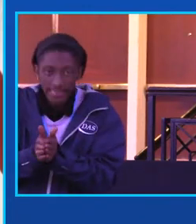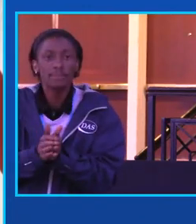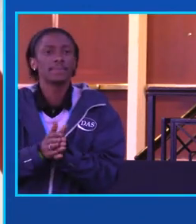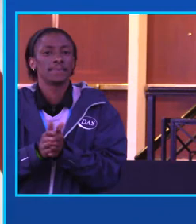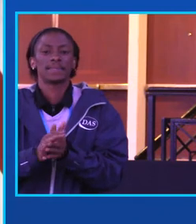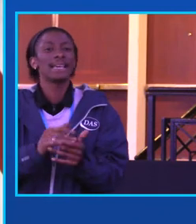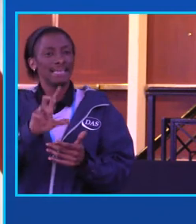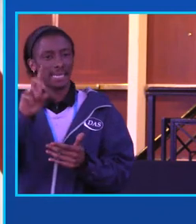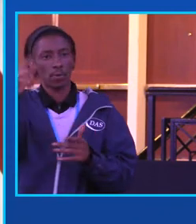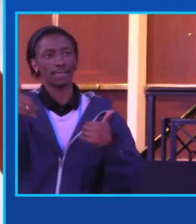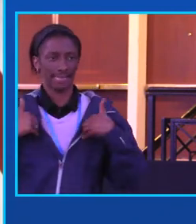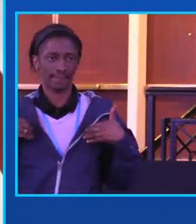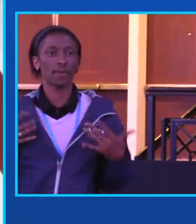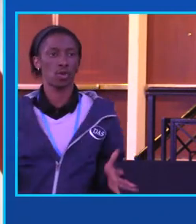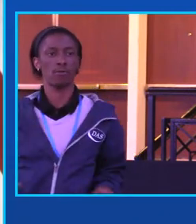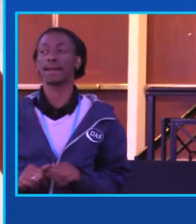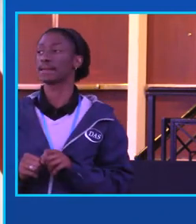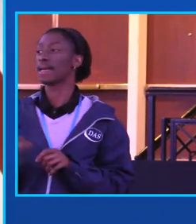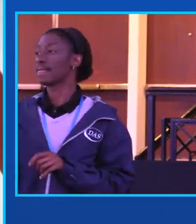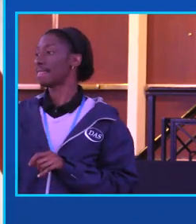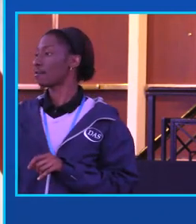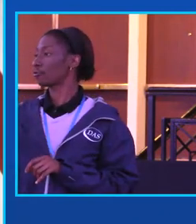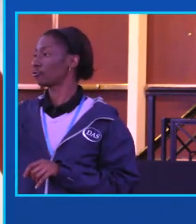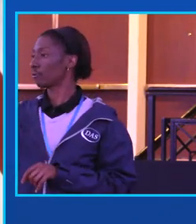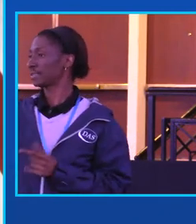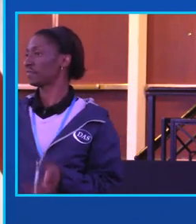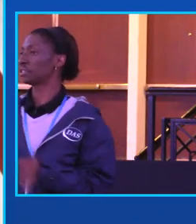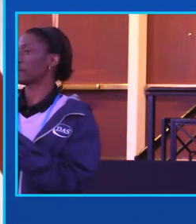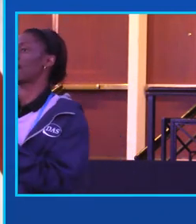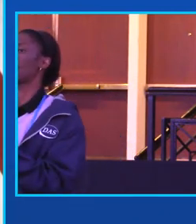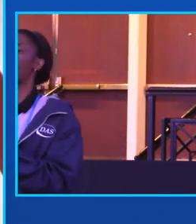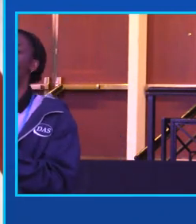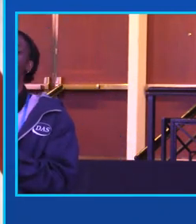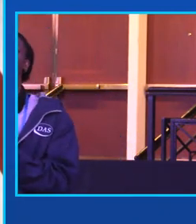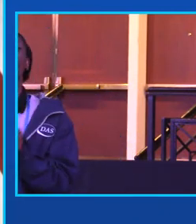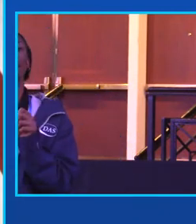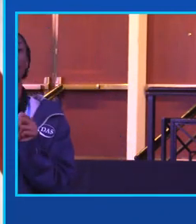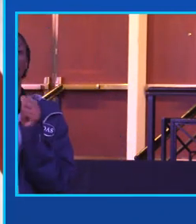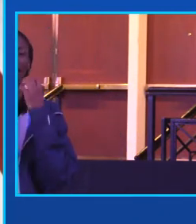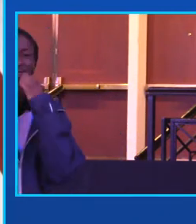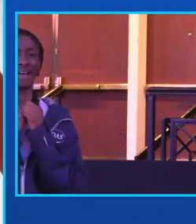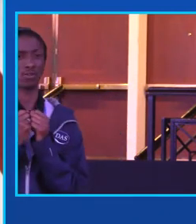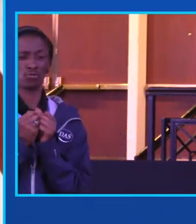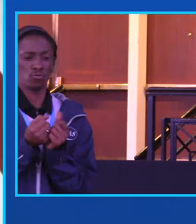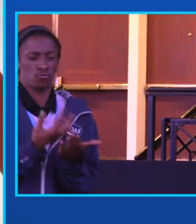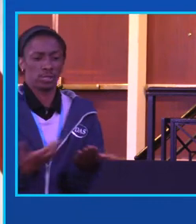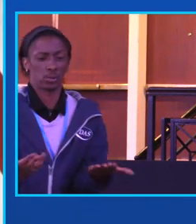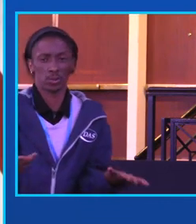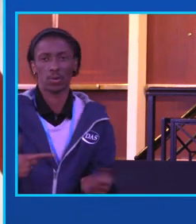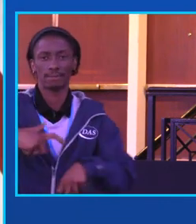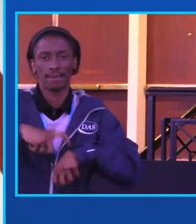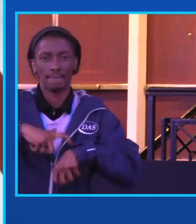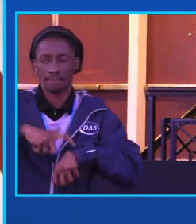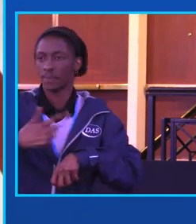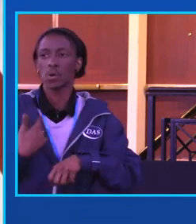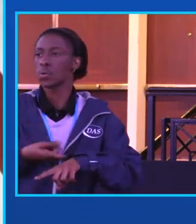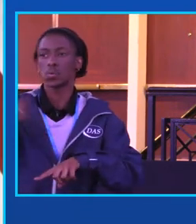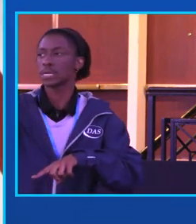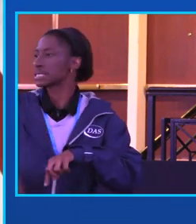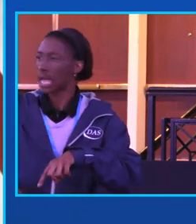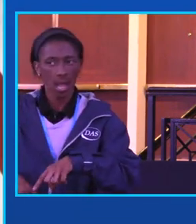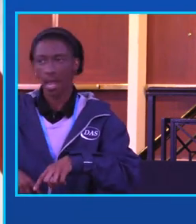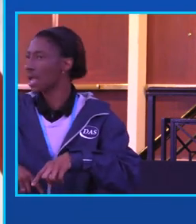are building. Like Chris said, our most valuable resource is time. We can't get any of these